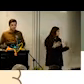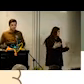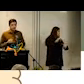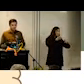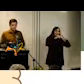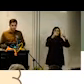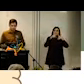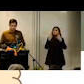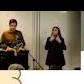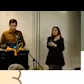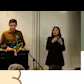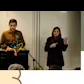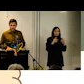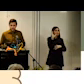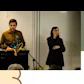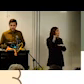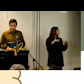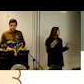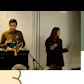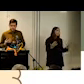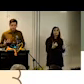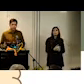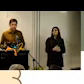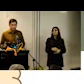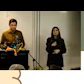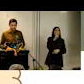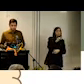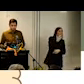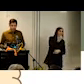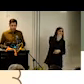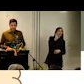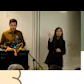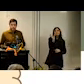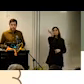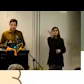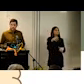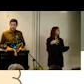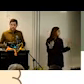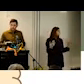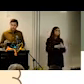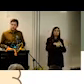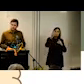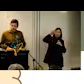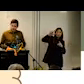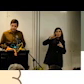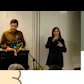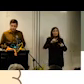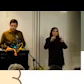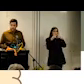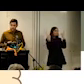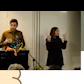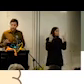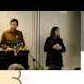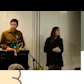and the differences between different types of trees. Maybe there's like red fruit growing from it, or the patterns or the shapes of the